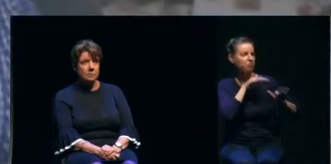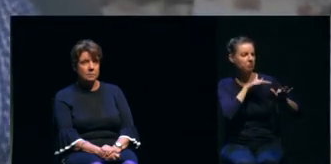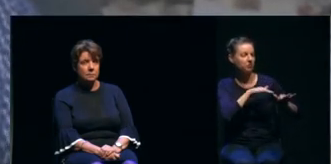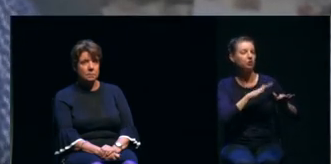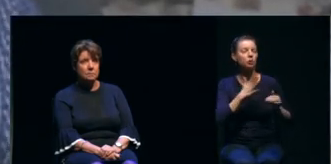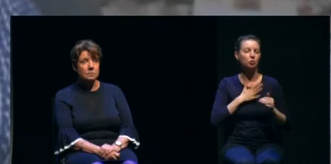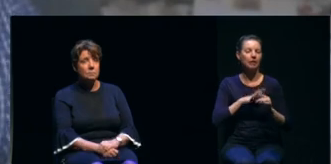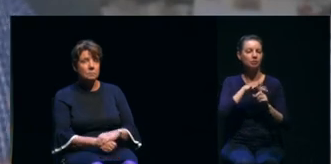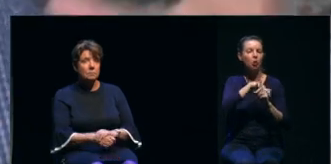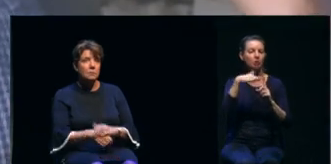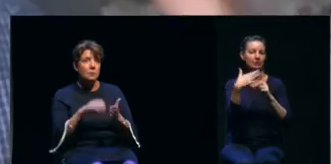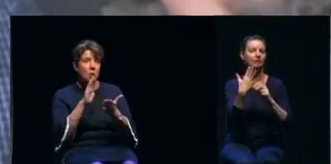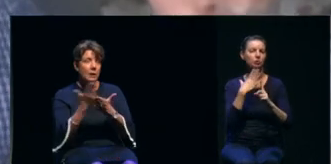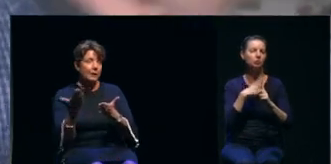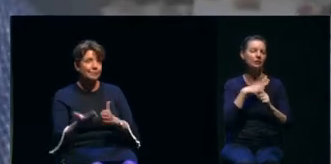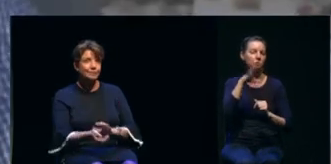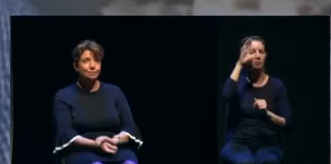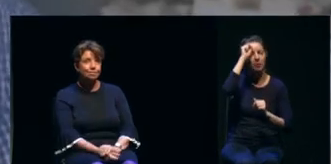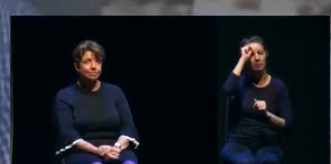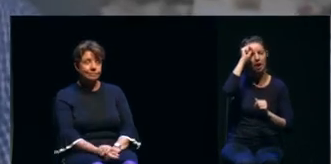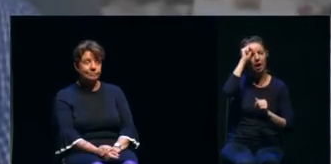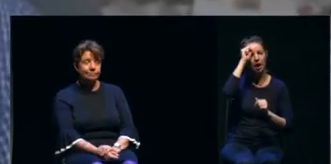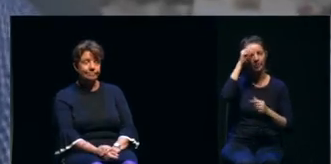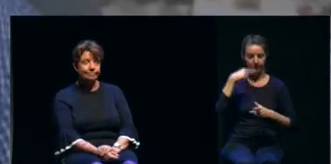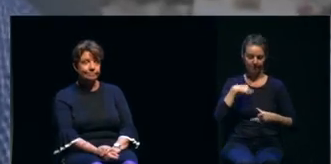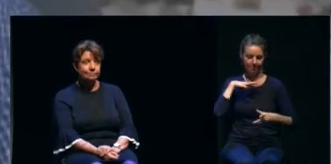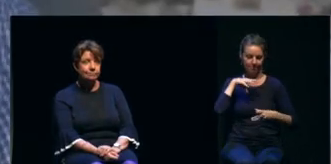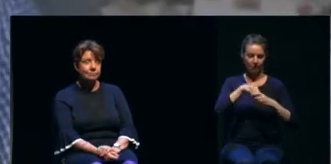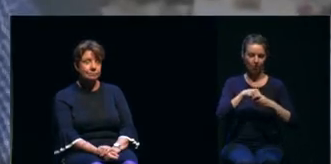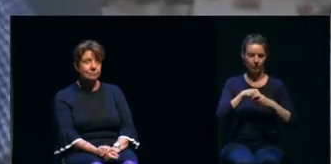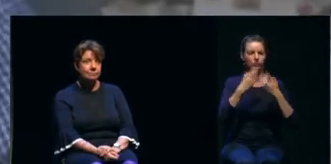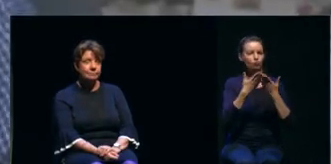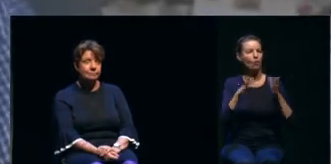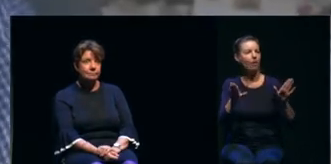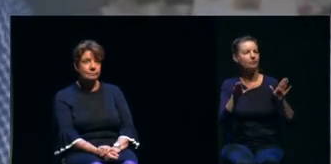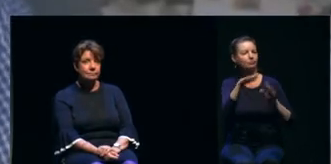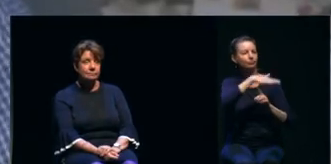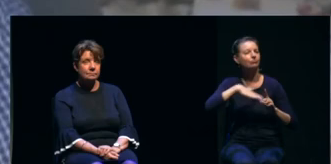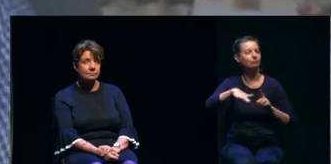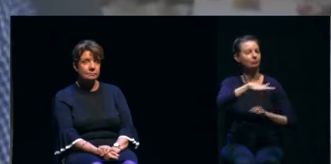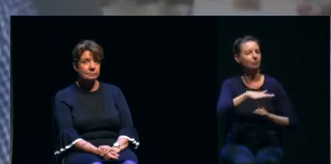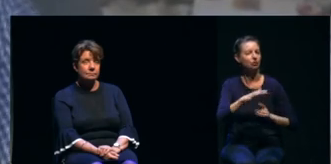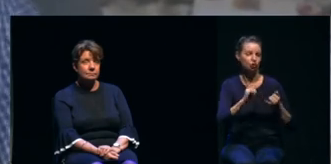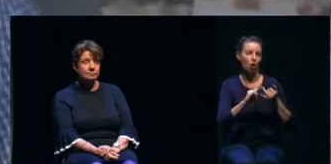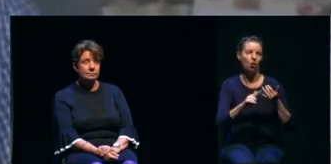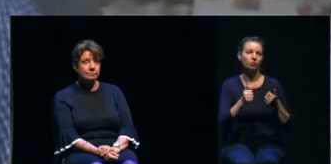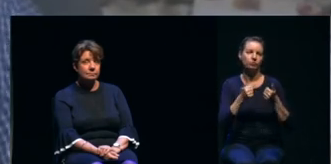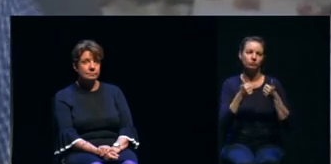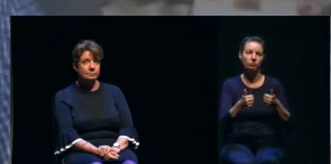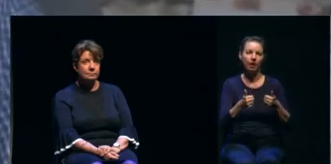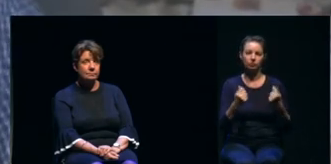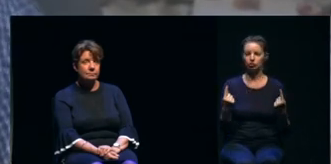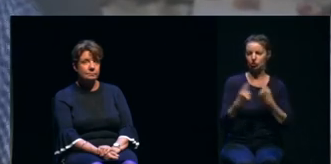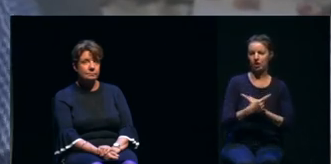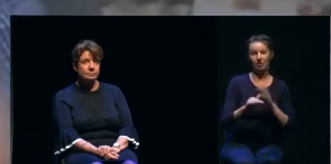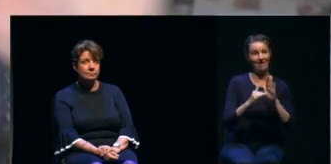important. Totally. You know, you have to remember that you're part of a wider climate, and that's why it's so brilliant that that's changed, because I don't think any woman would make those